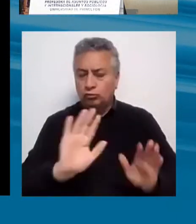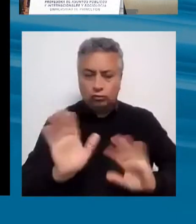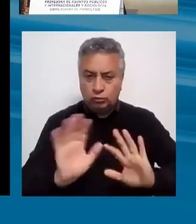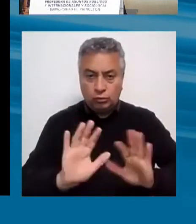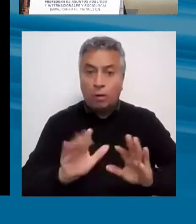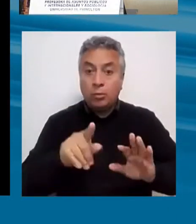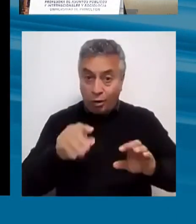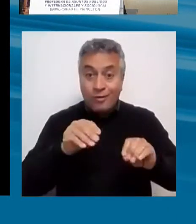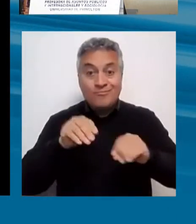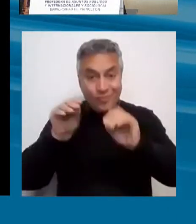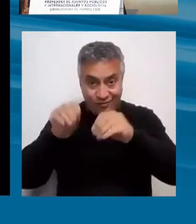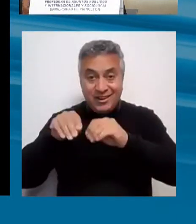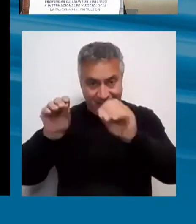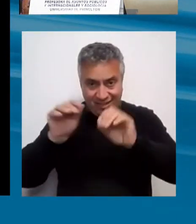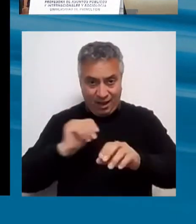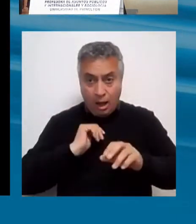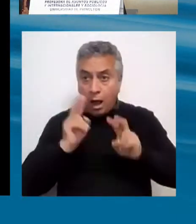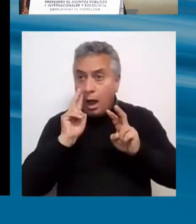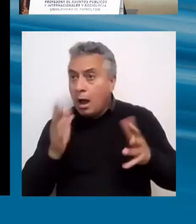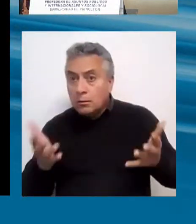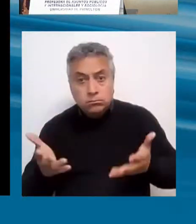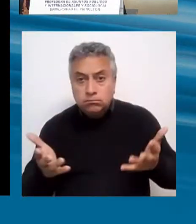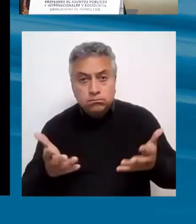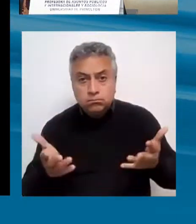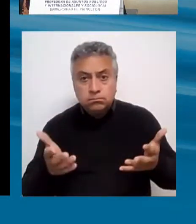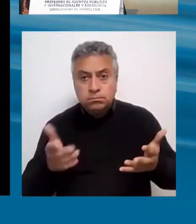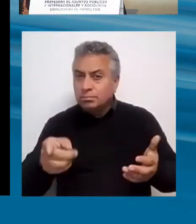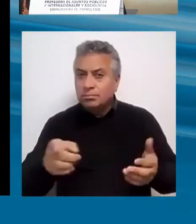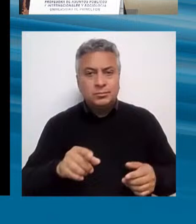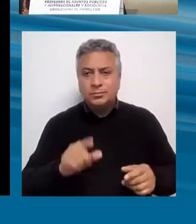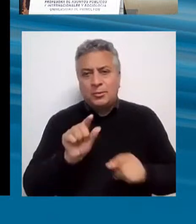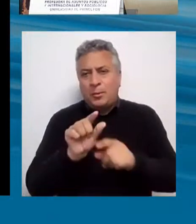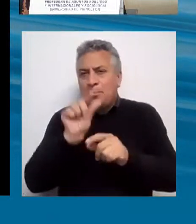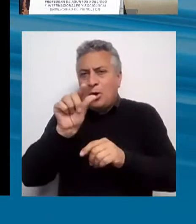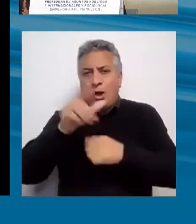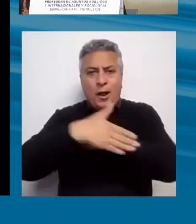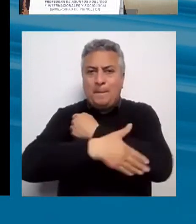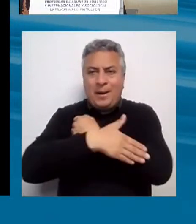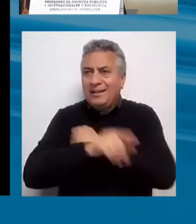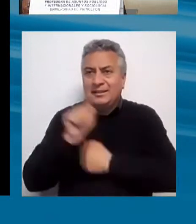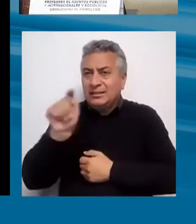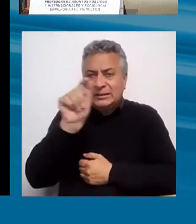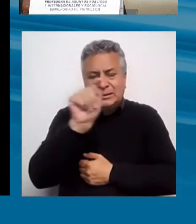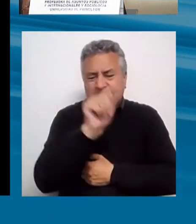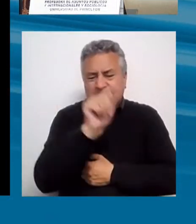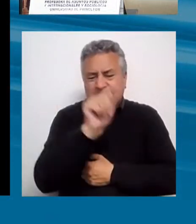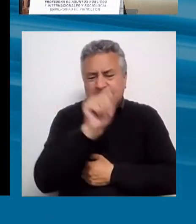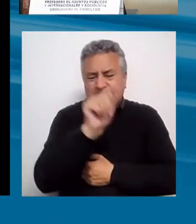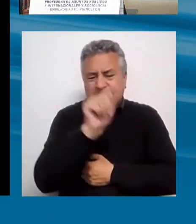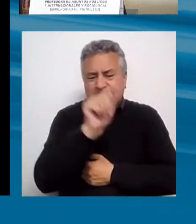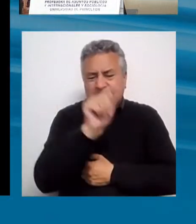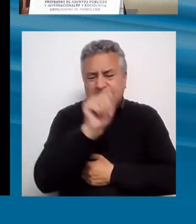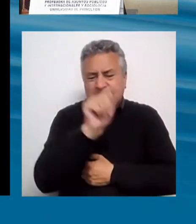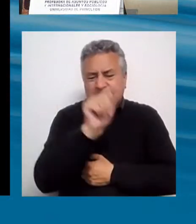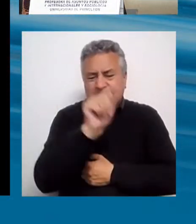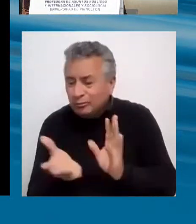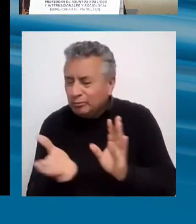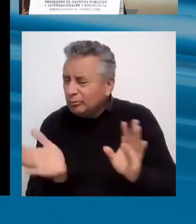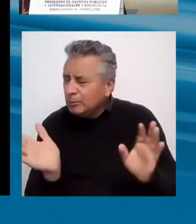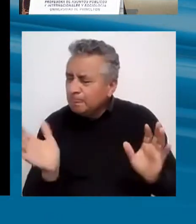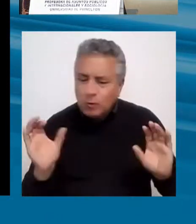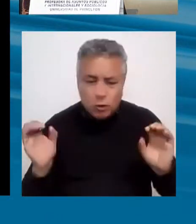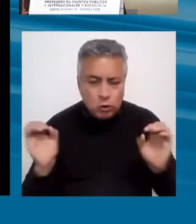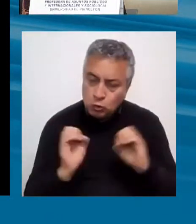the data on mobility is not available for many countries in the region. This